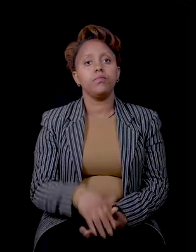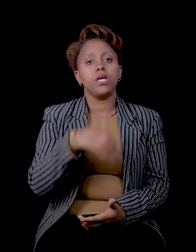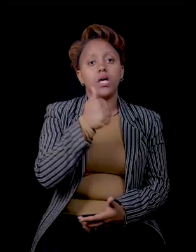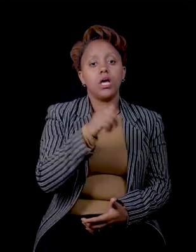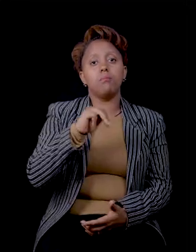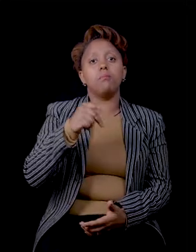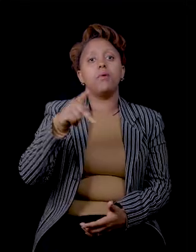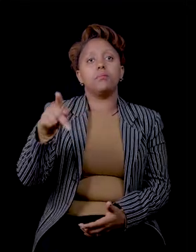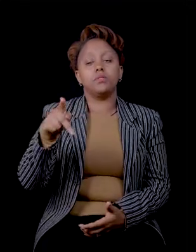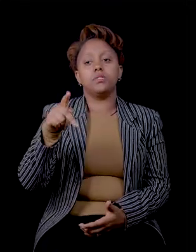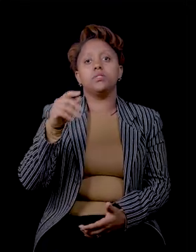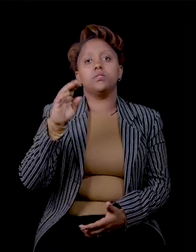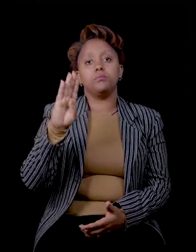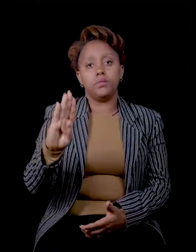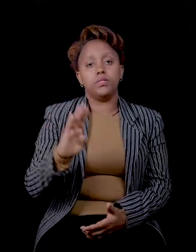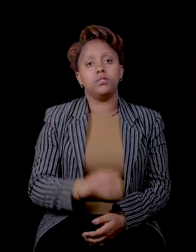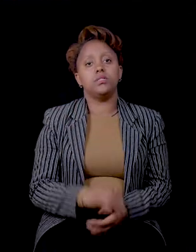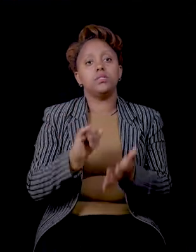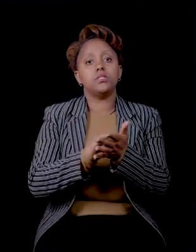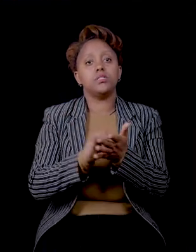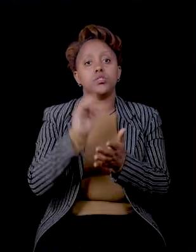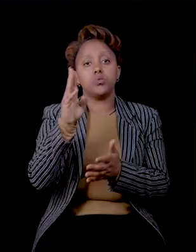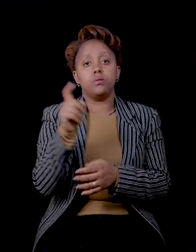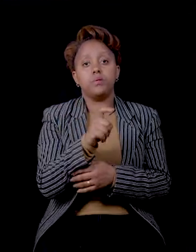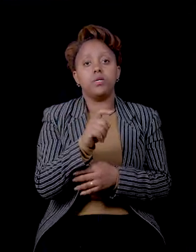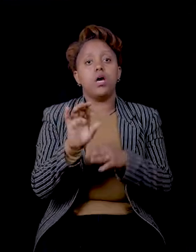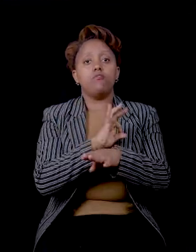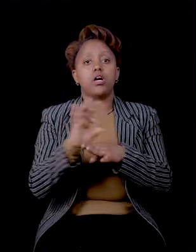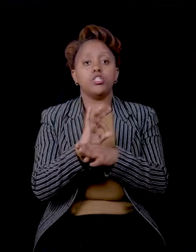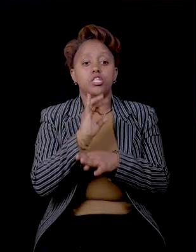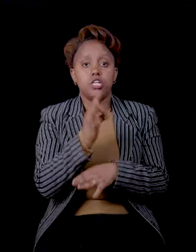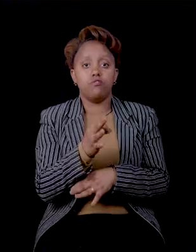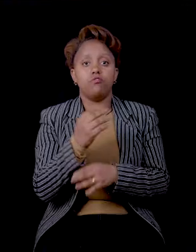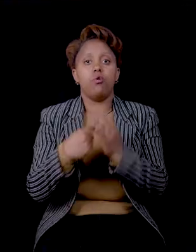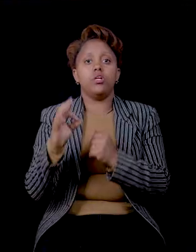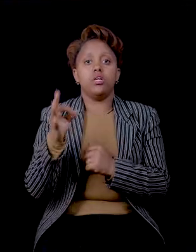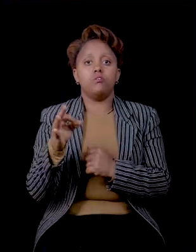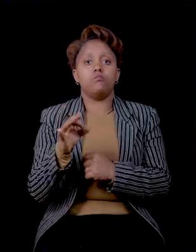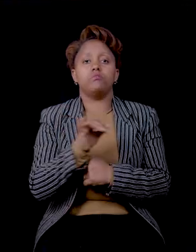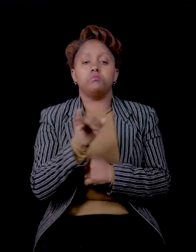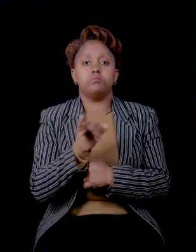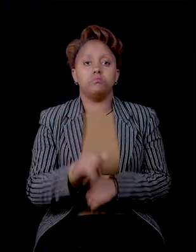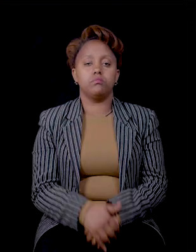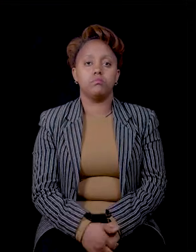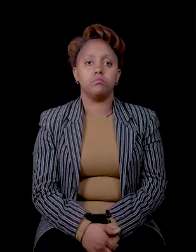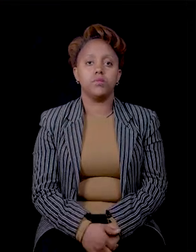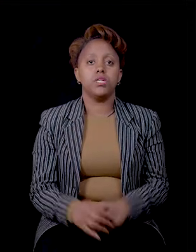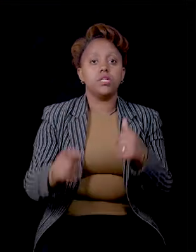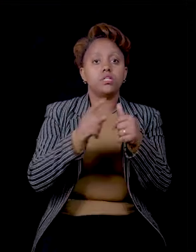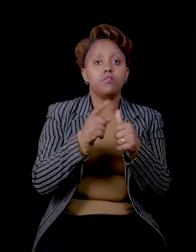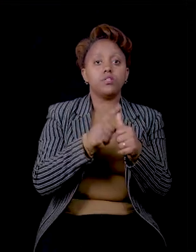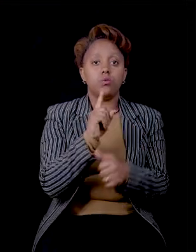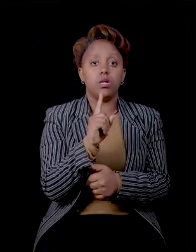a mapped into b by f, but this will be a function if and only if the following conditions are fulfilled.